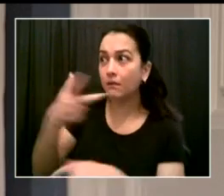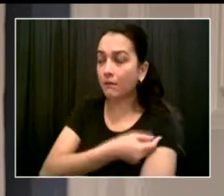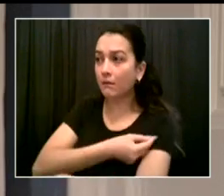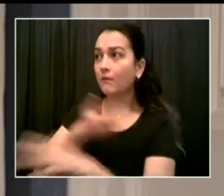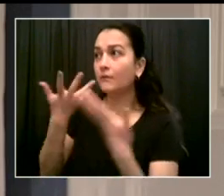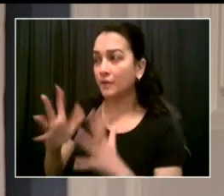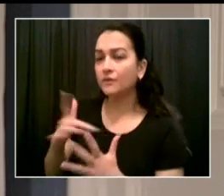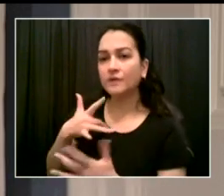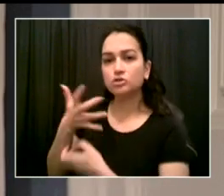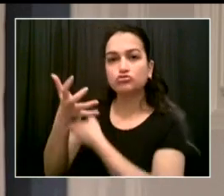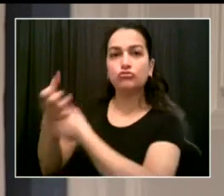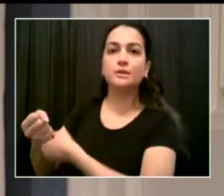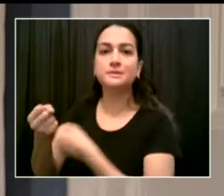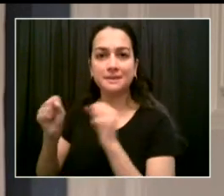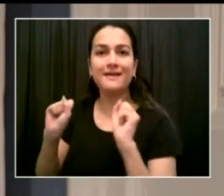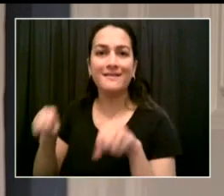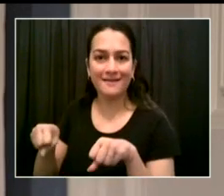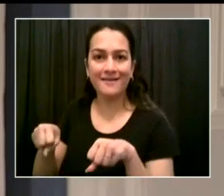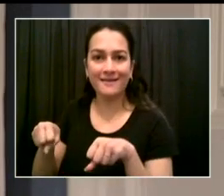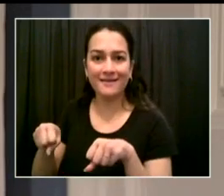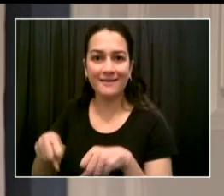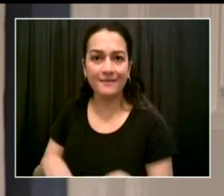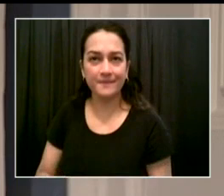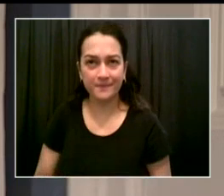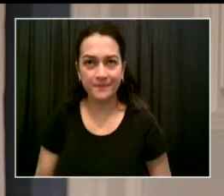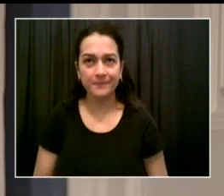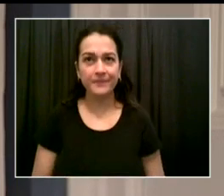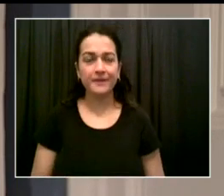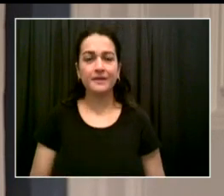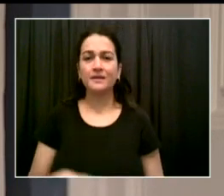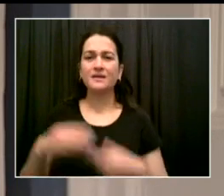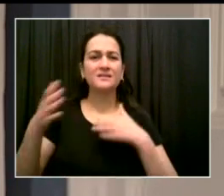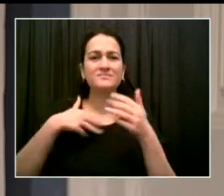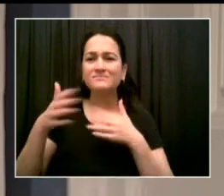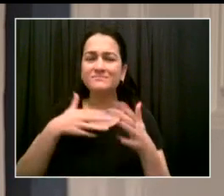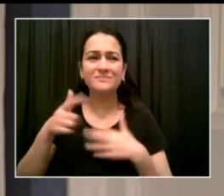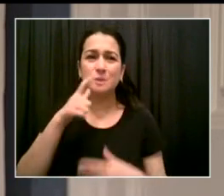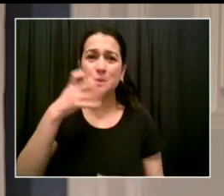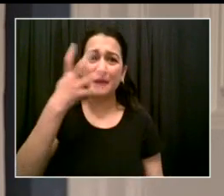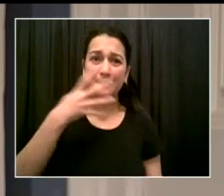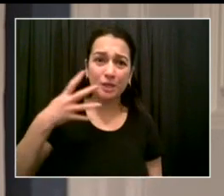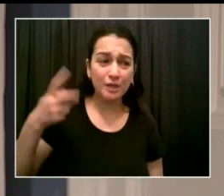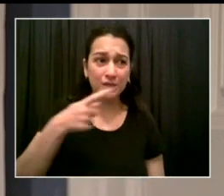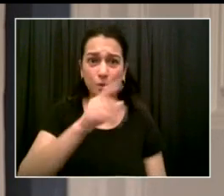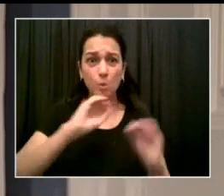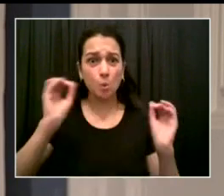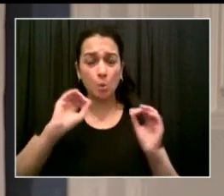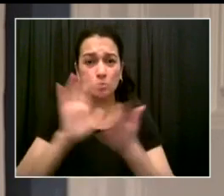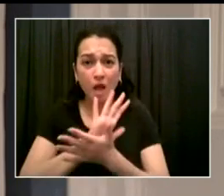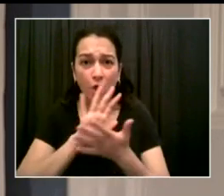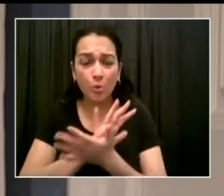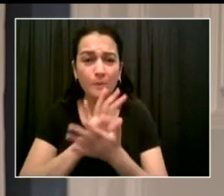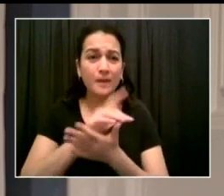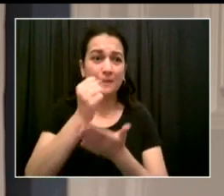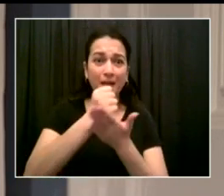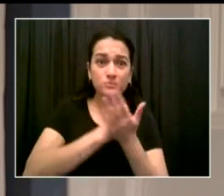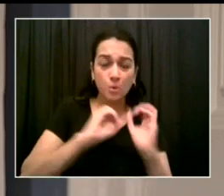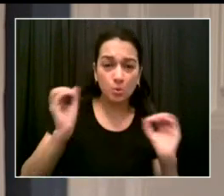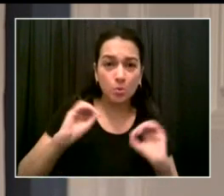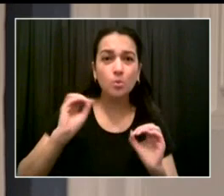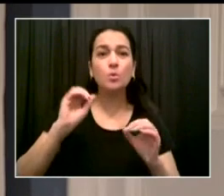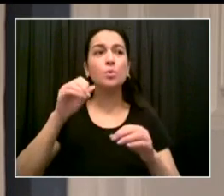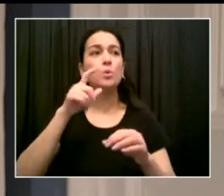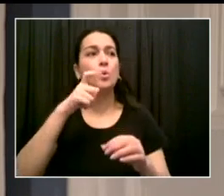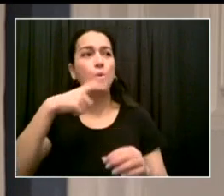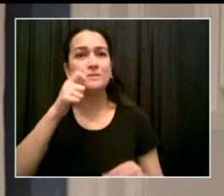immigration status, ability to pay, race, ethnicity, gender identity, or sexual preference. And now, sir, with